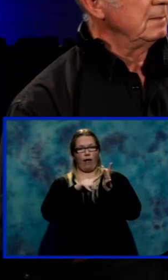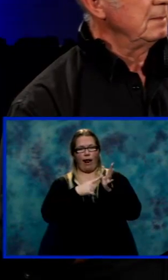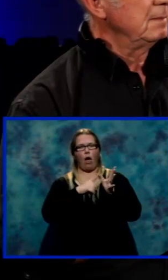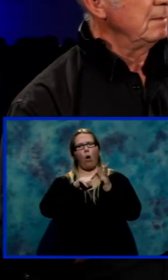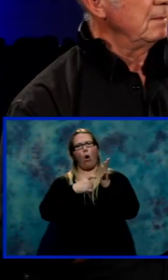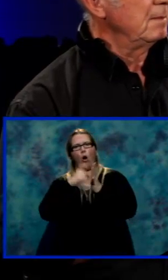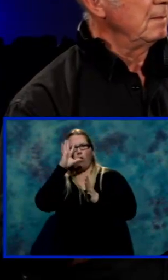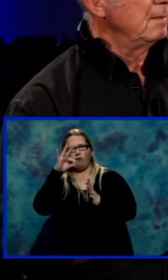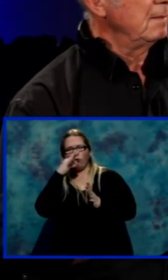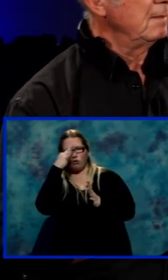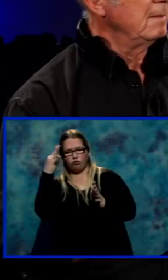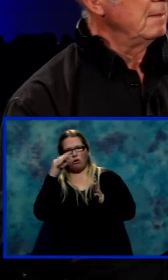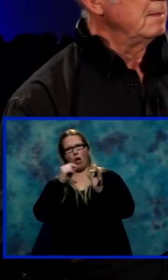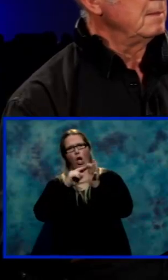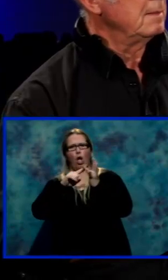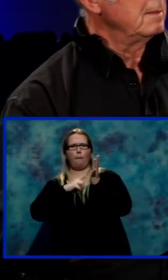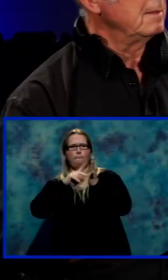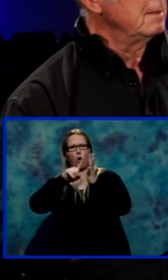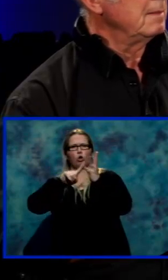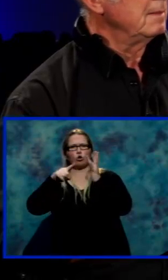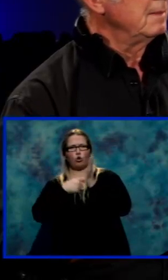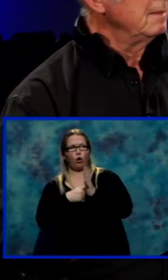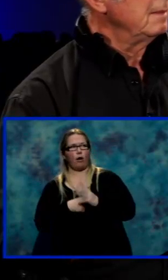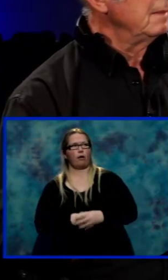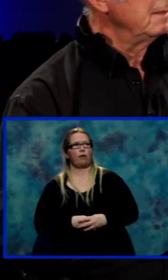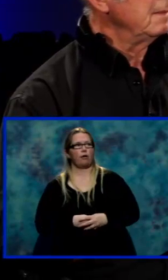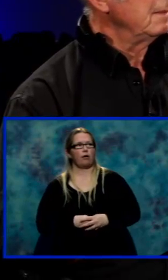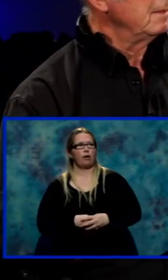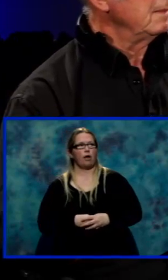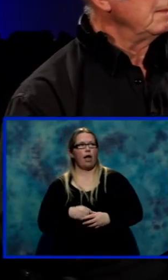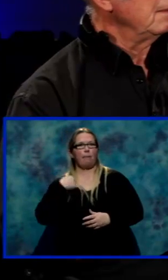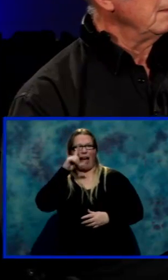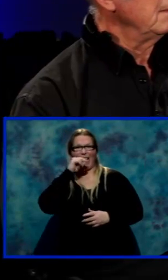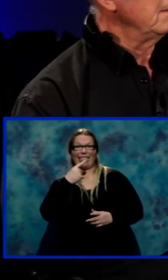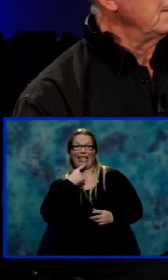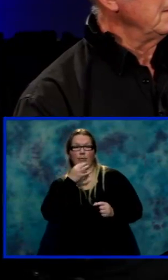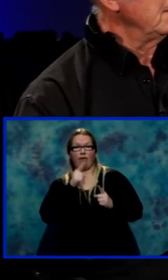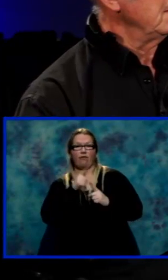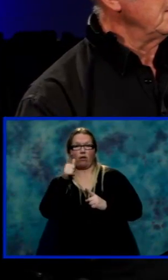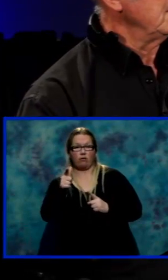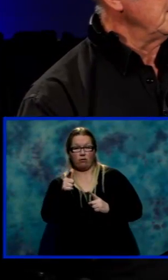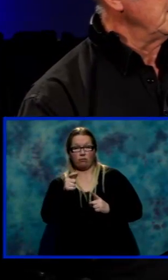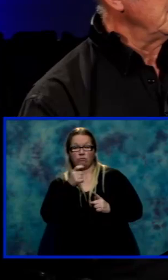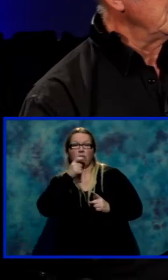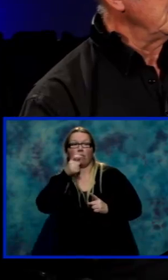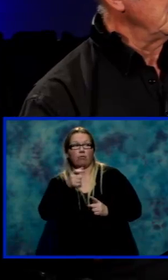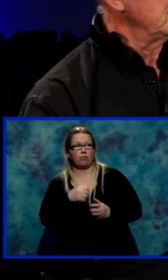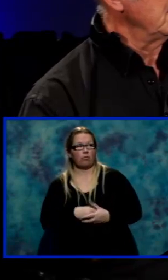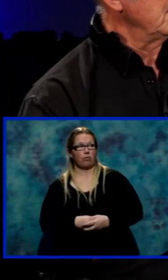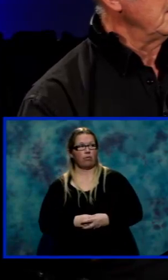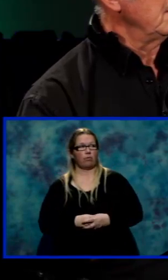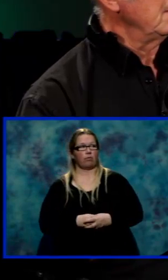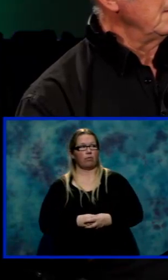French, bonjour. But here, I would say they can go further and say, Malolele,